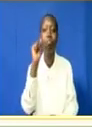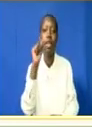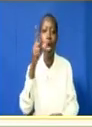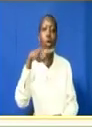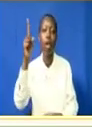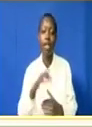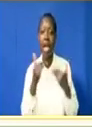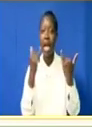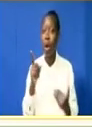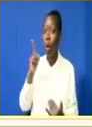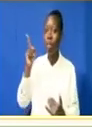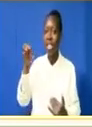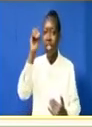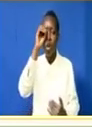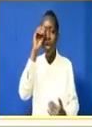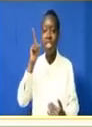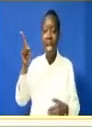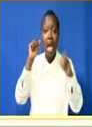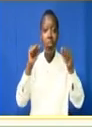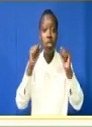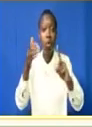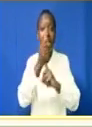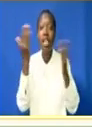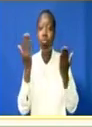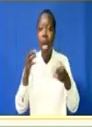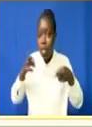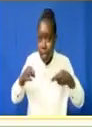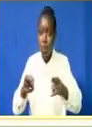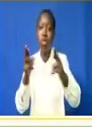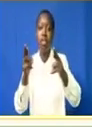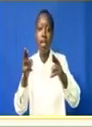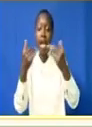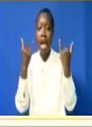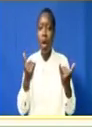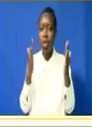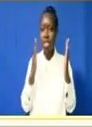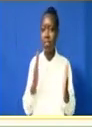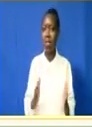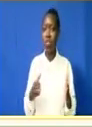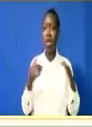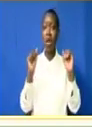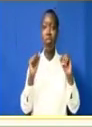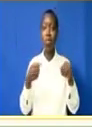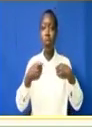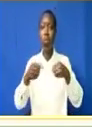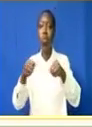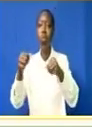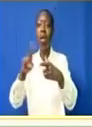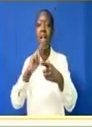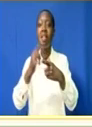find these gullies, you may find them on roads, broken. Yes. So this person is just going to come crashing.